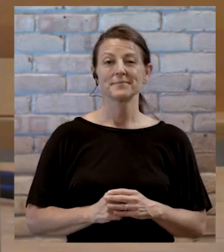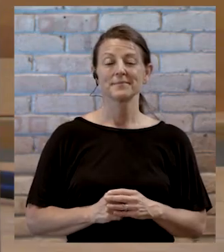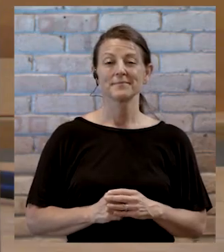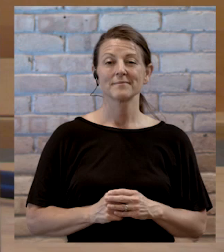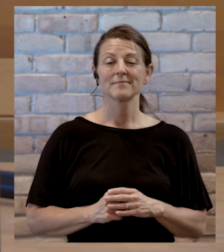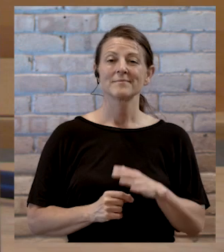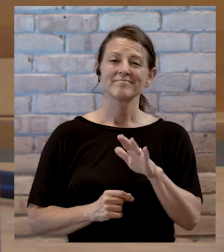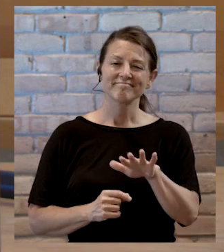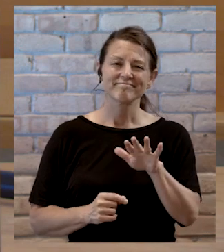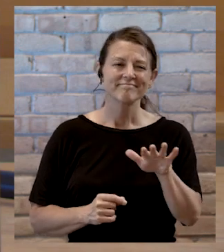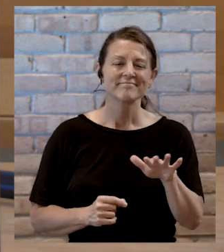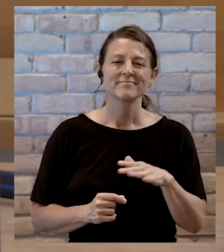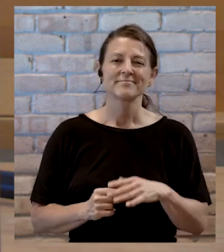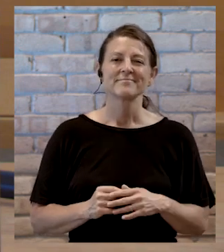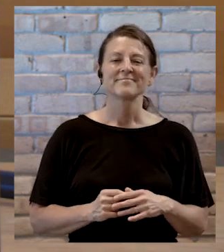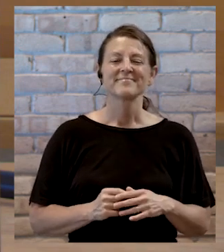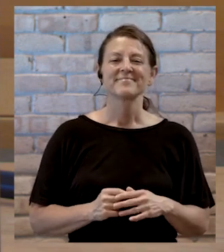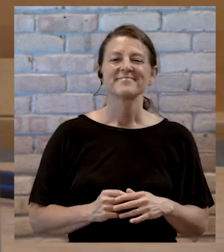So friends,